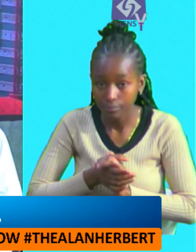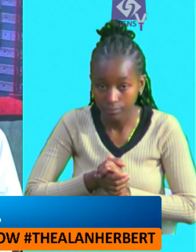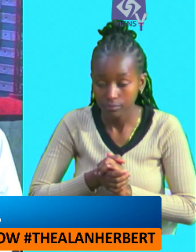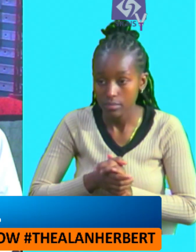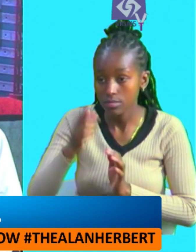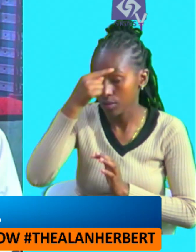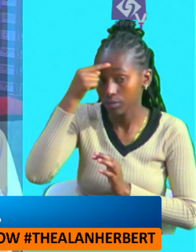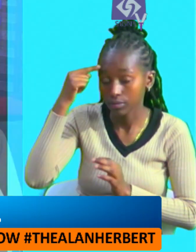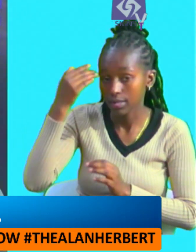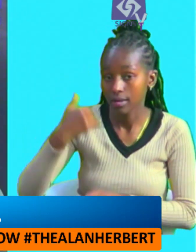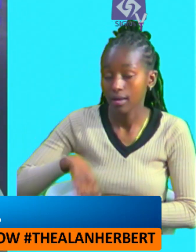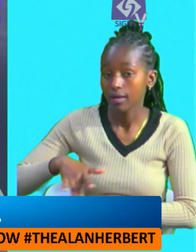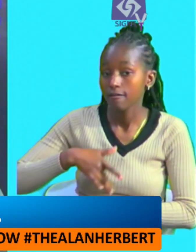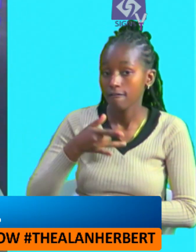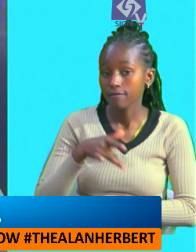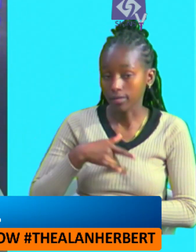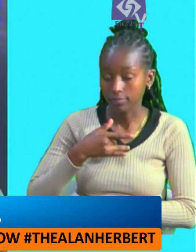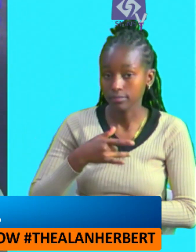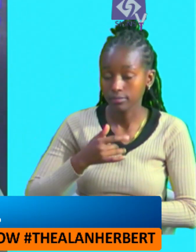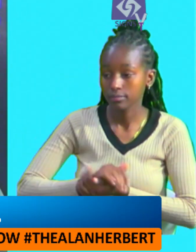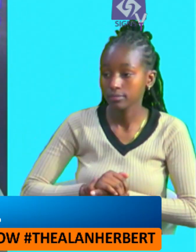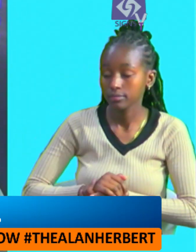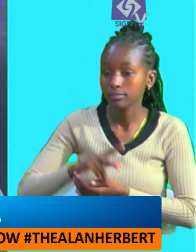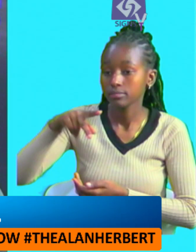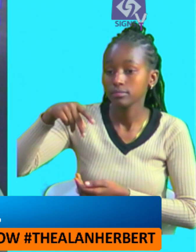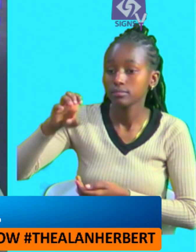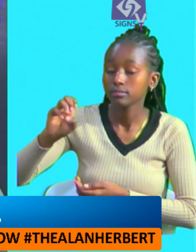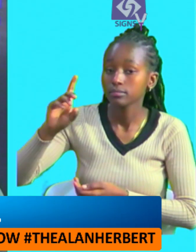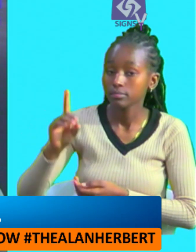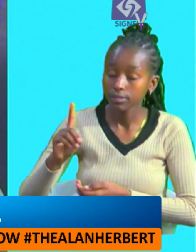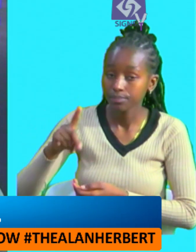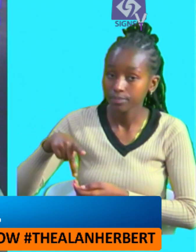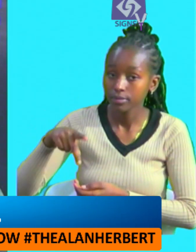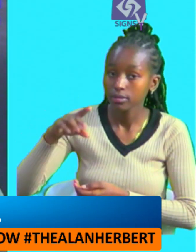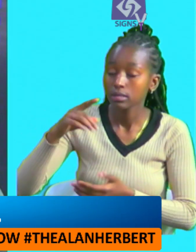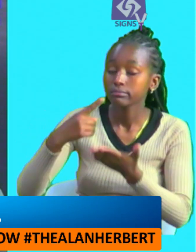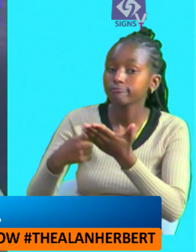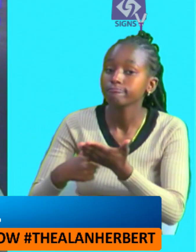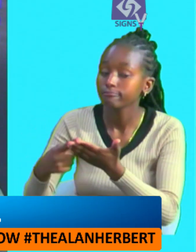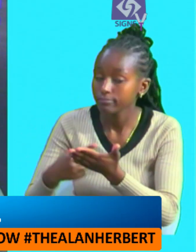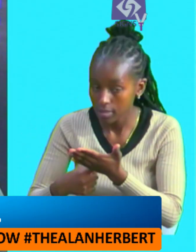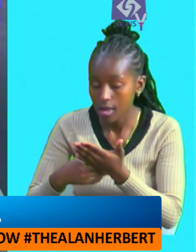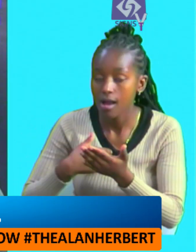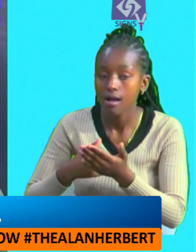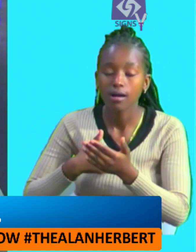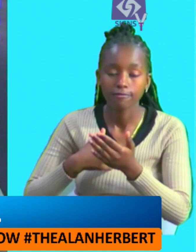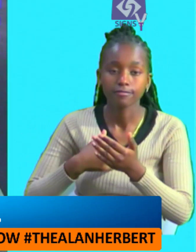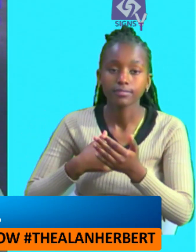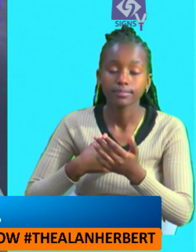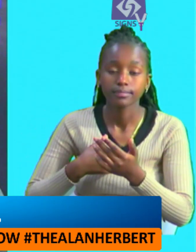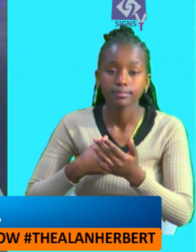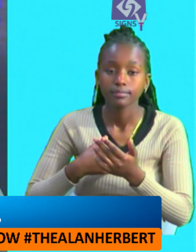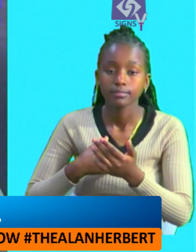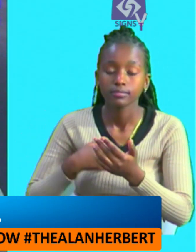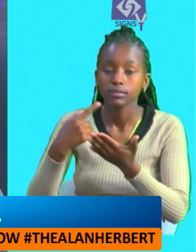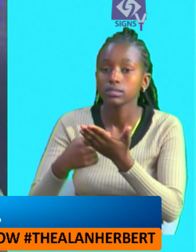owned by a certain group of people, they have certain beliefs and everything, you are limited on what you can be able to say. Yeah. Go